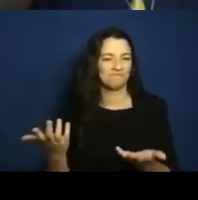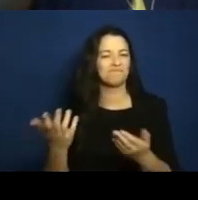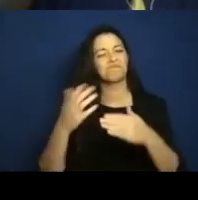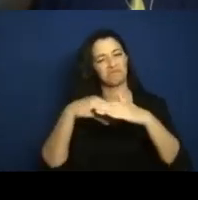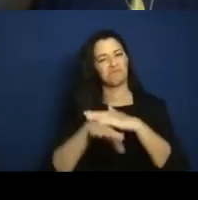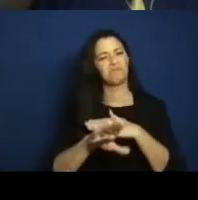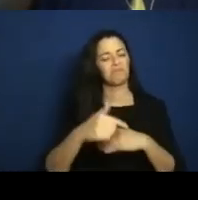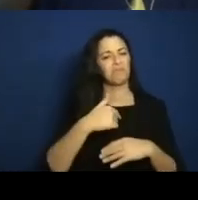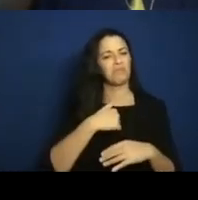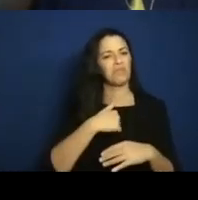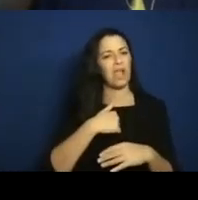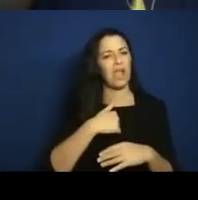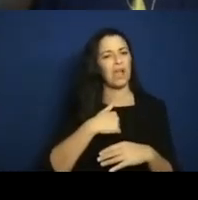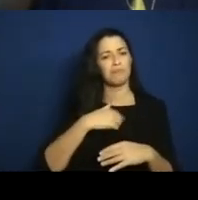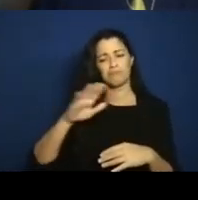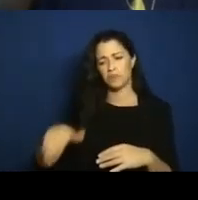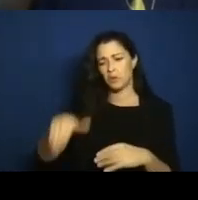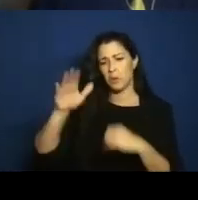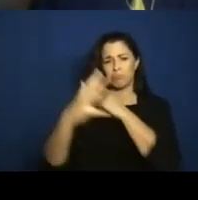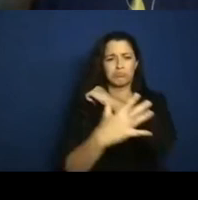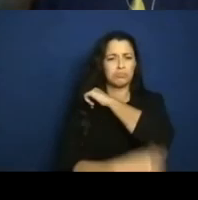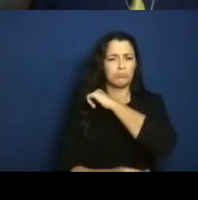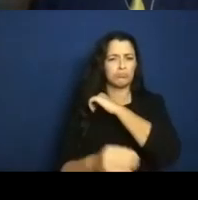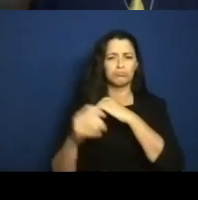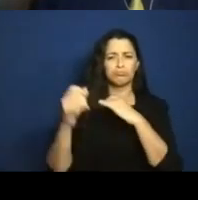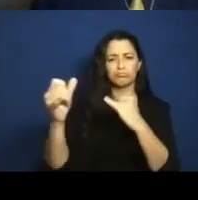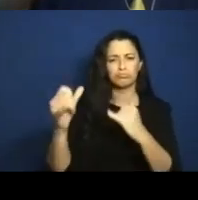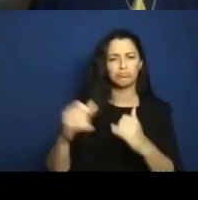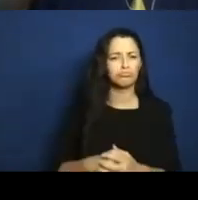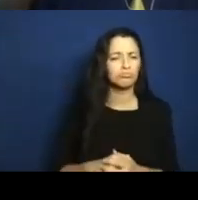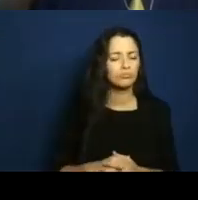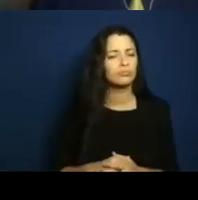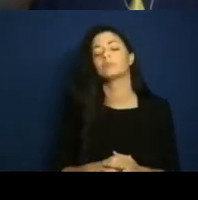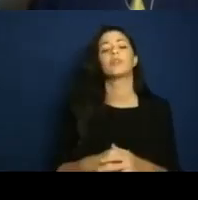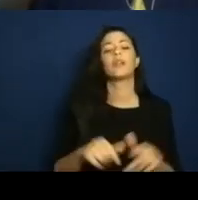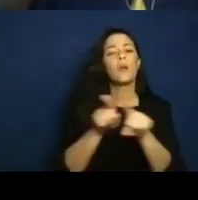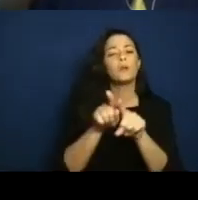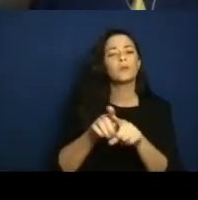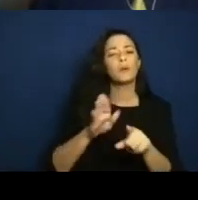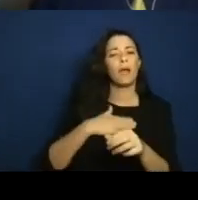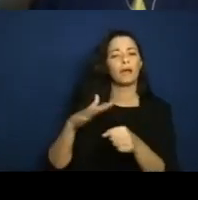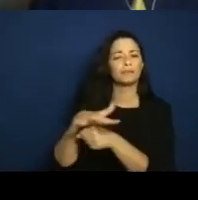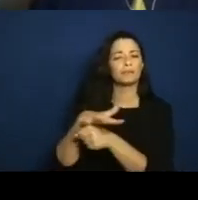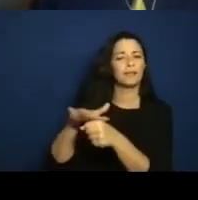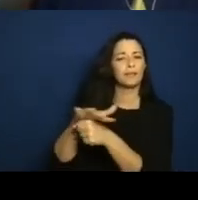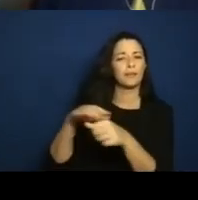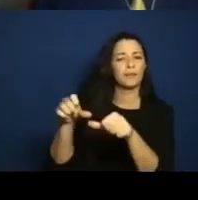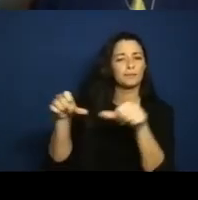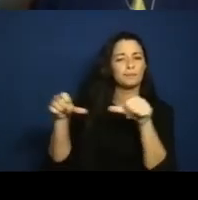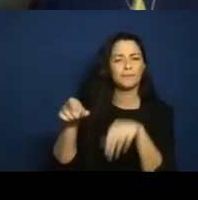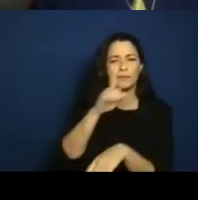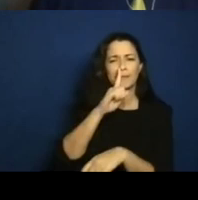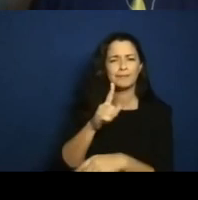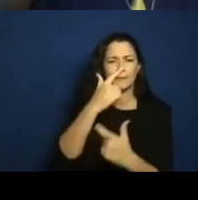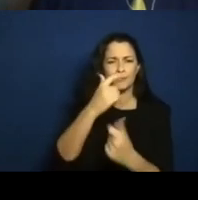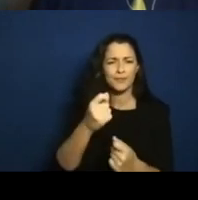I came from poverty as well. And I came from a neighborhood that it was interesting because